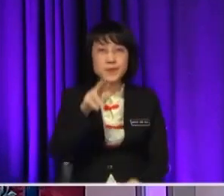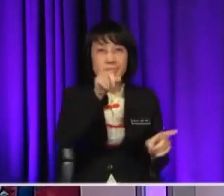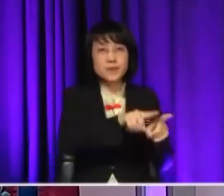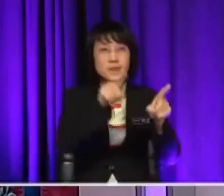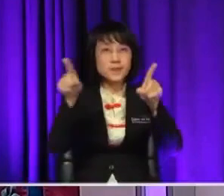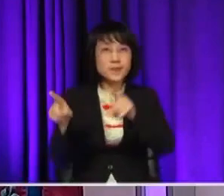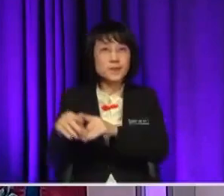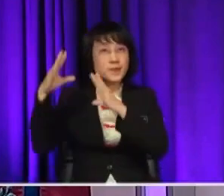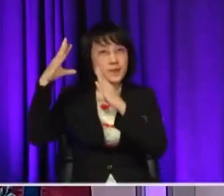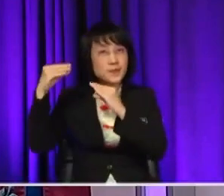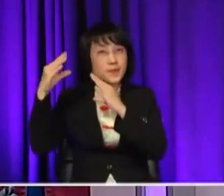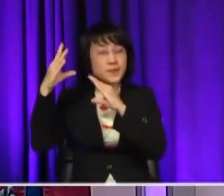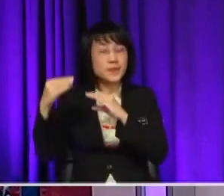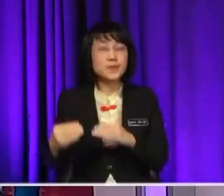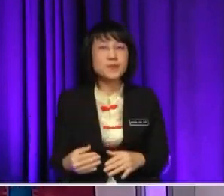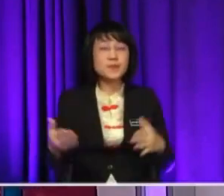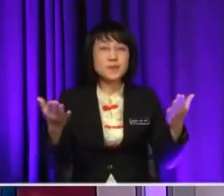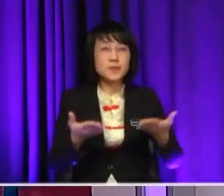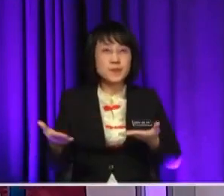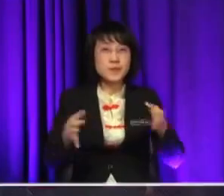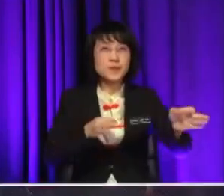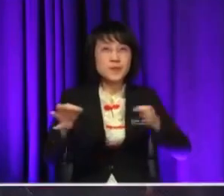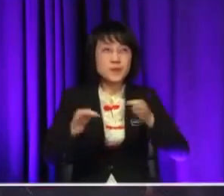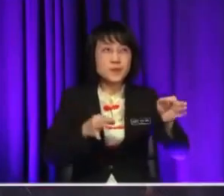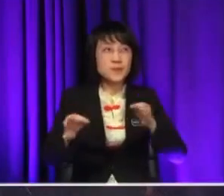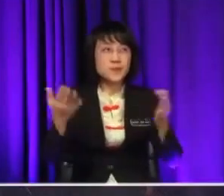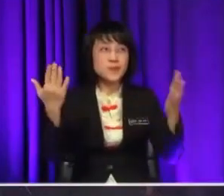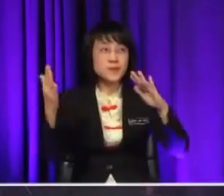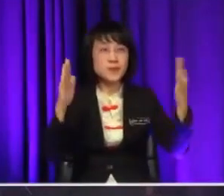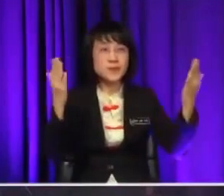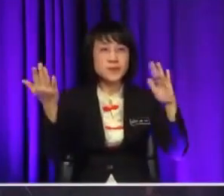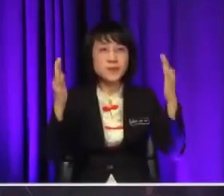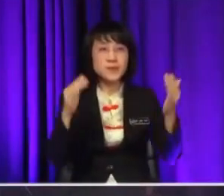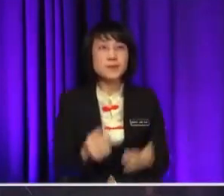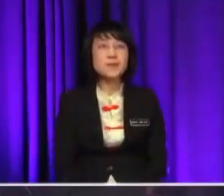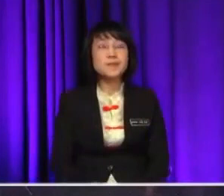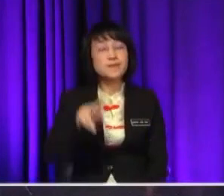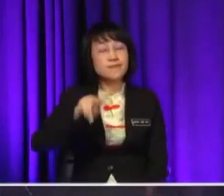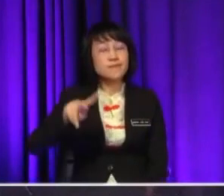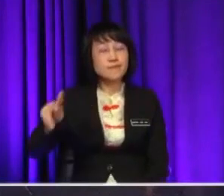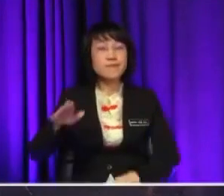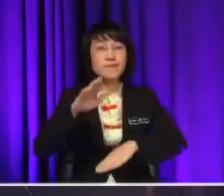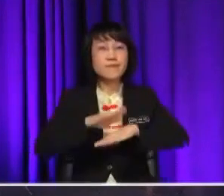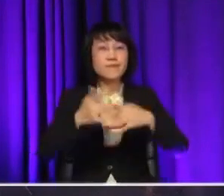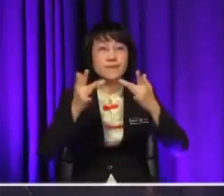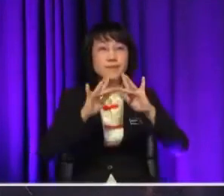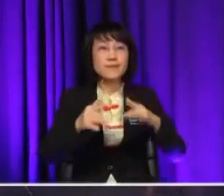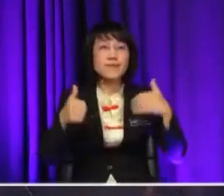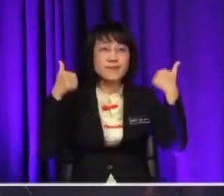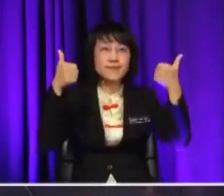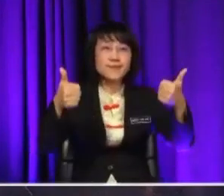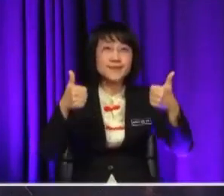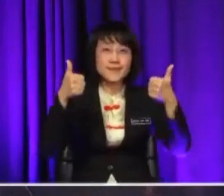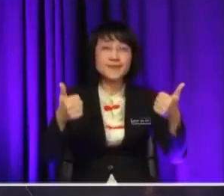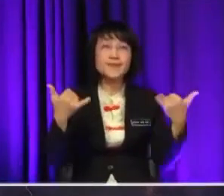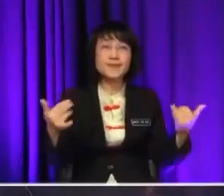explaining comparison. All right, looks like our pupils online did a very good job, and I think they deserve a break. How about we take a